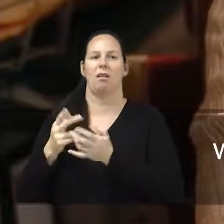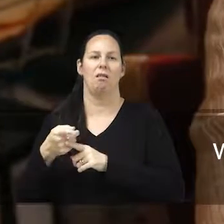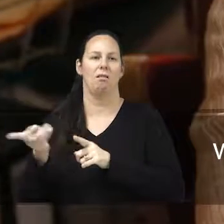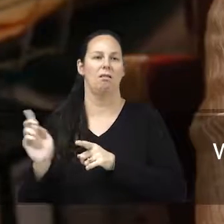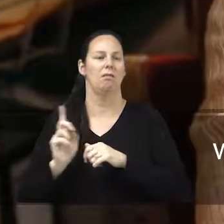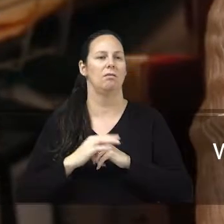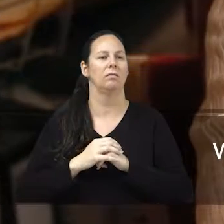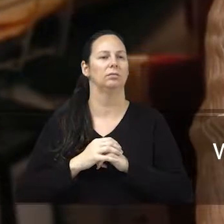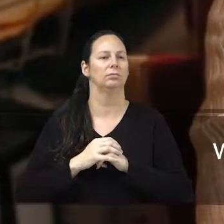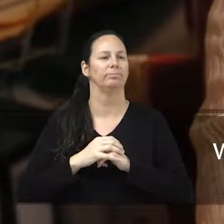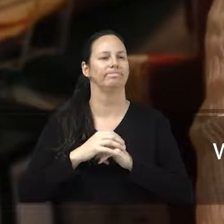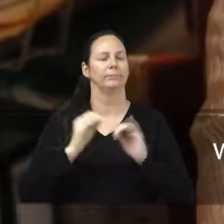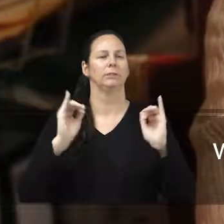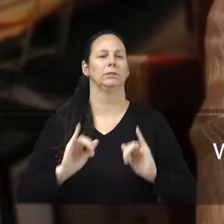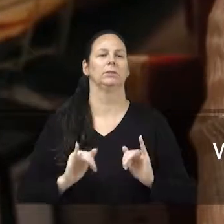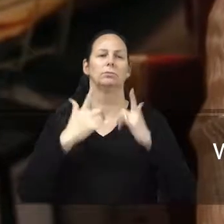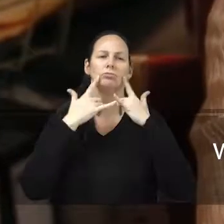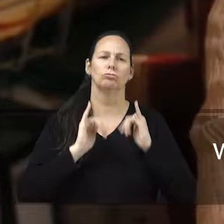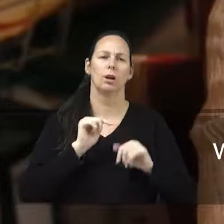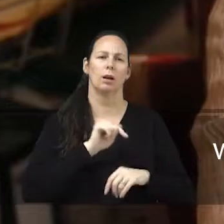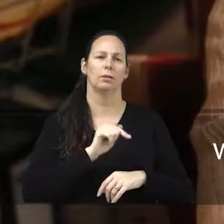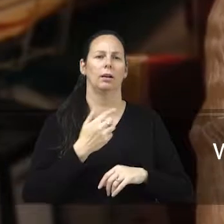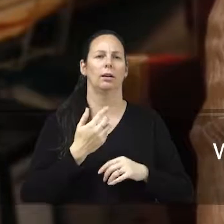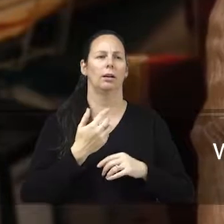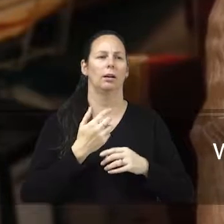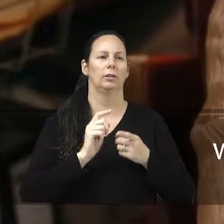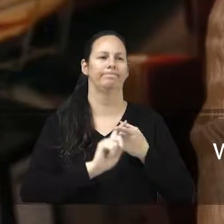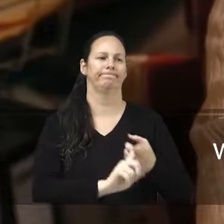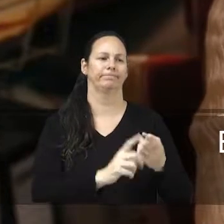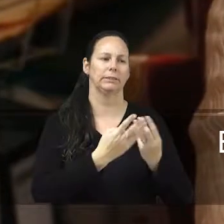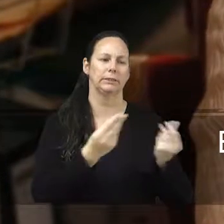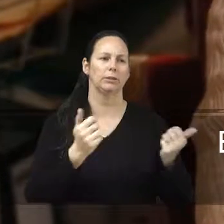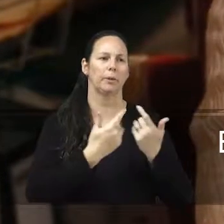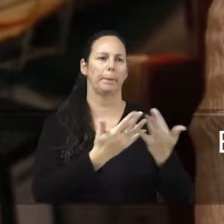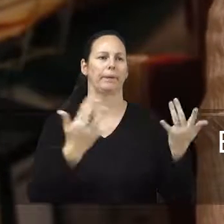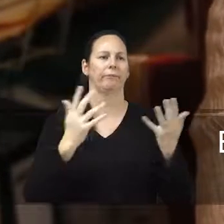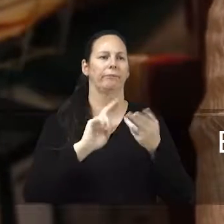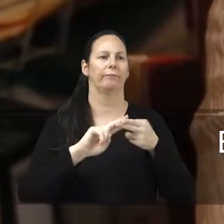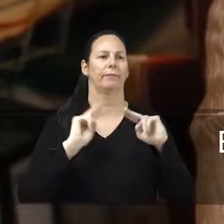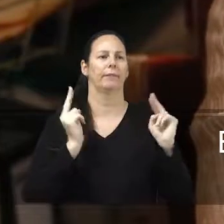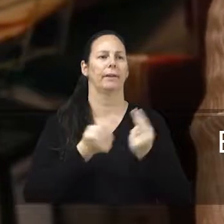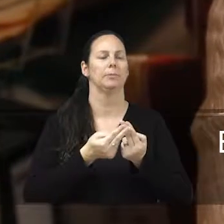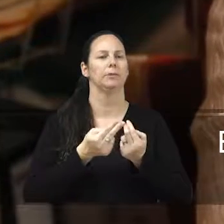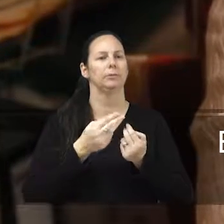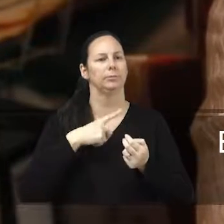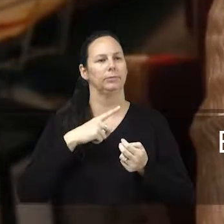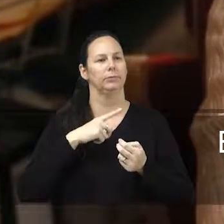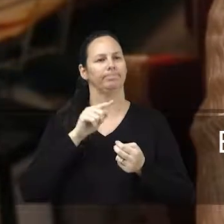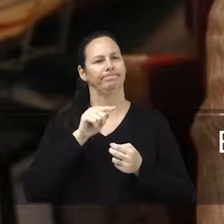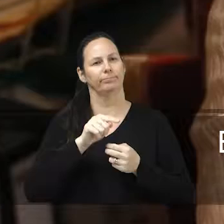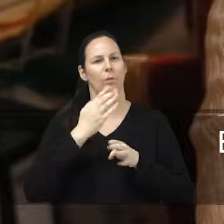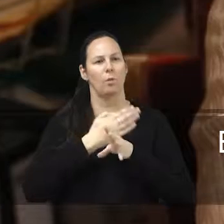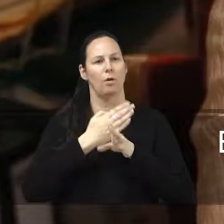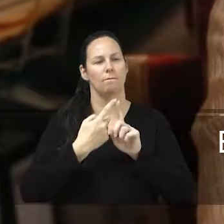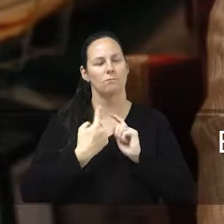was the terrible trials that are accompanying so many families. Because I've worked for so long